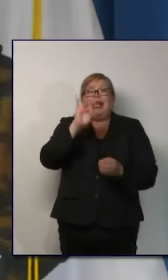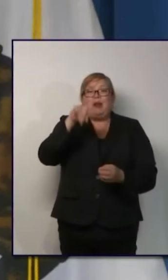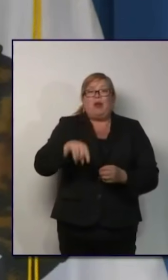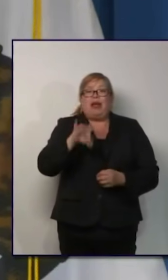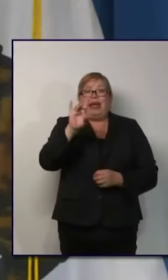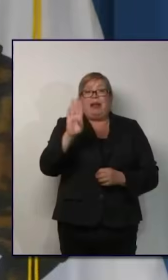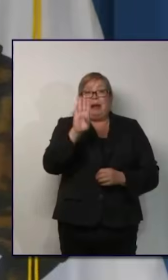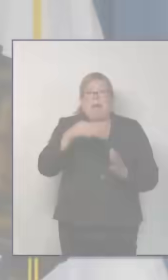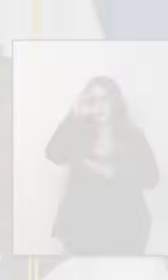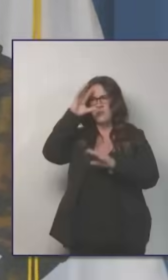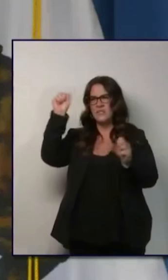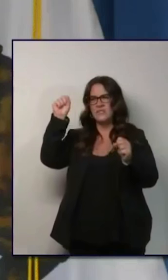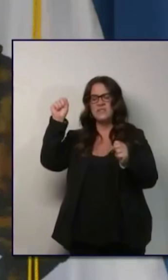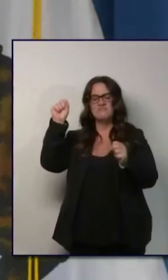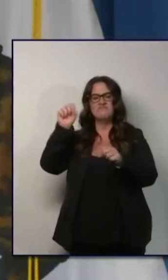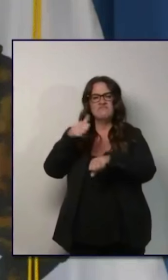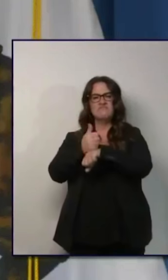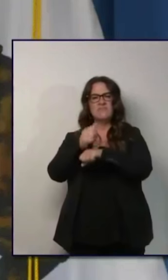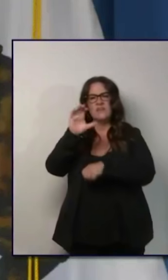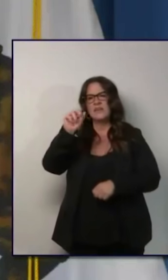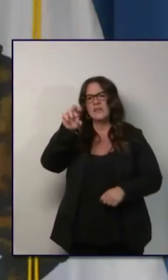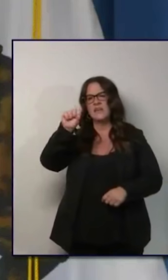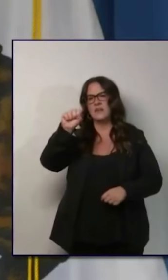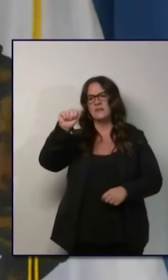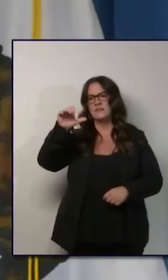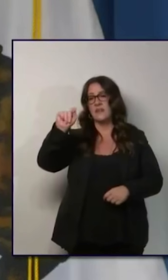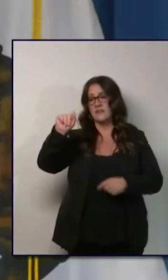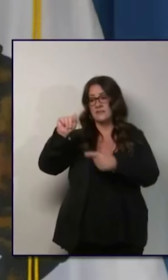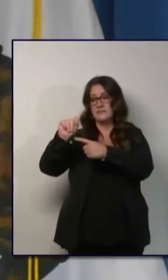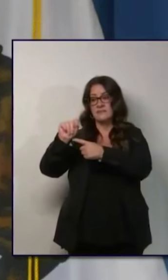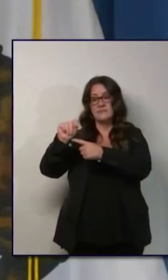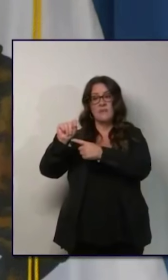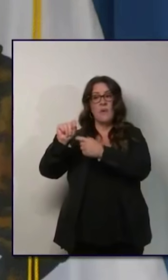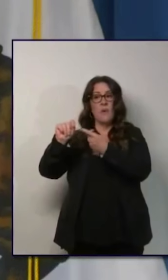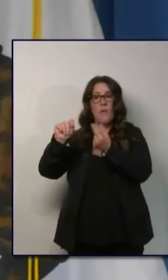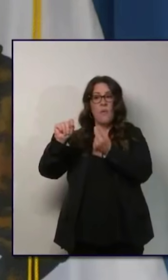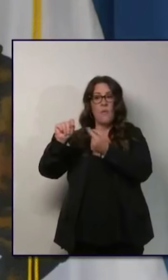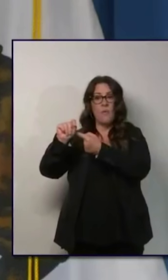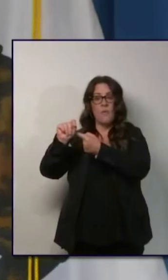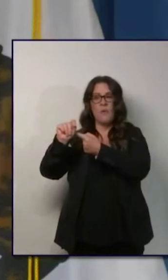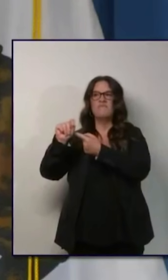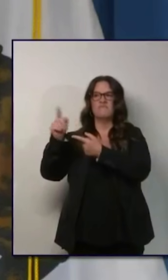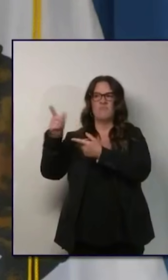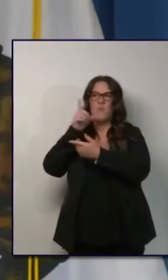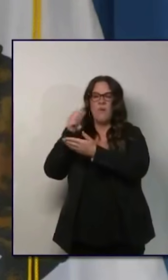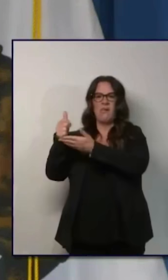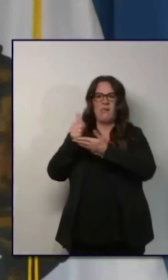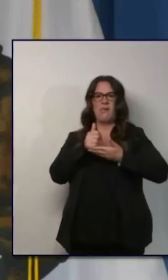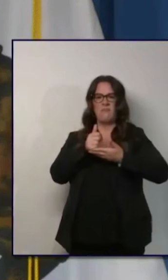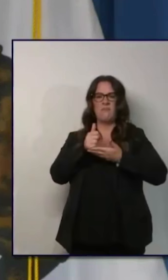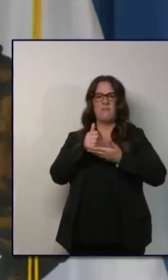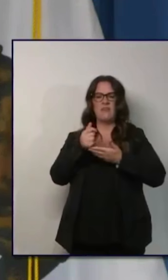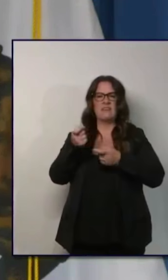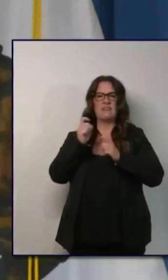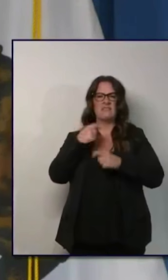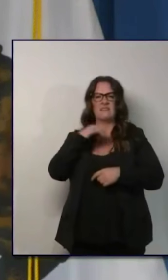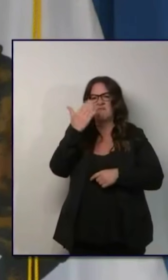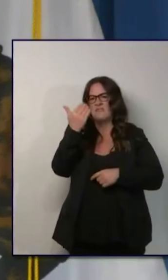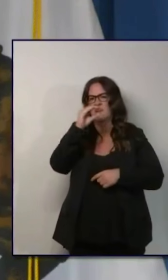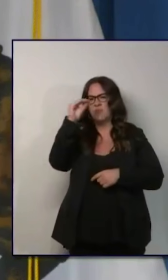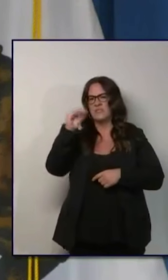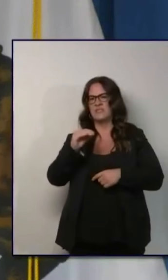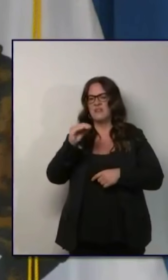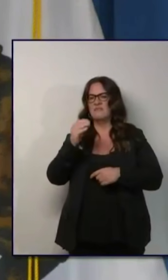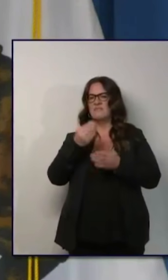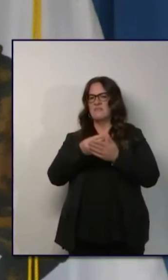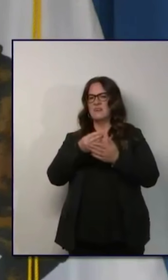$8.8 billion. The CARES Act will provide us an additional 15% of relief in